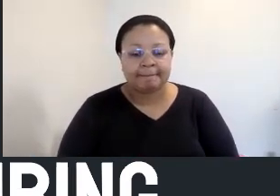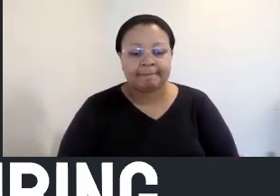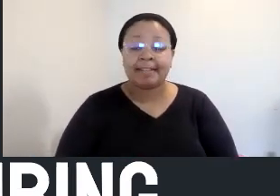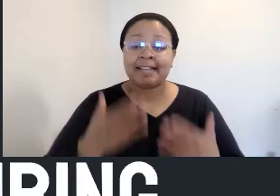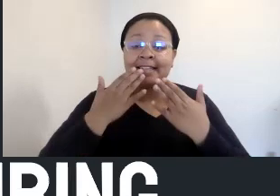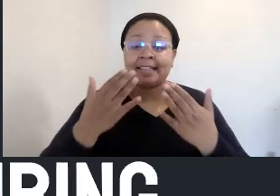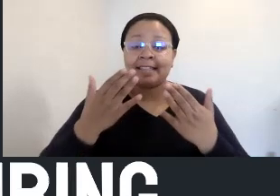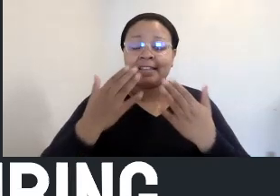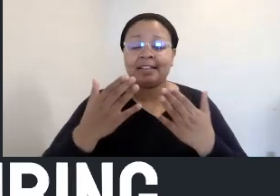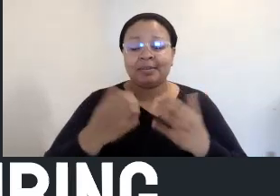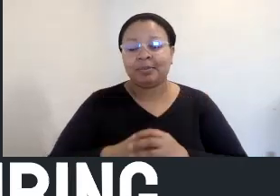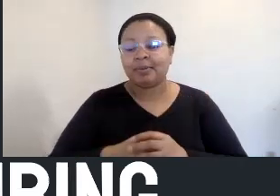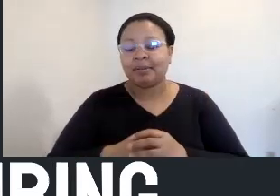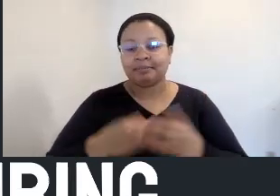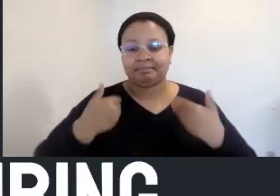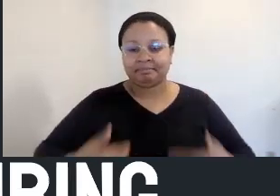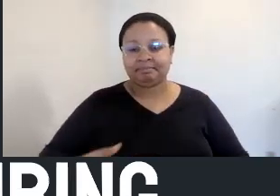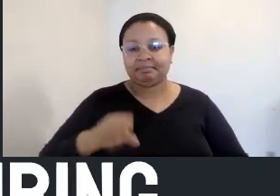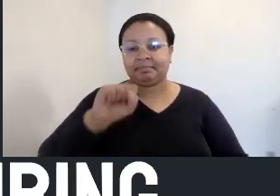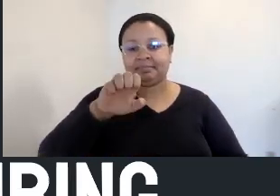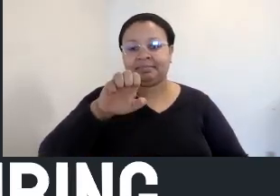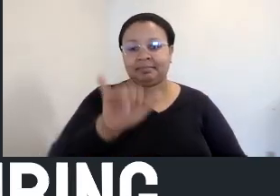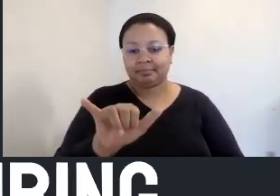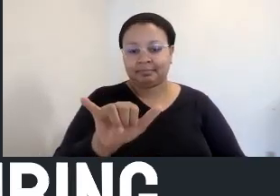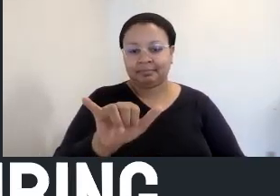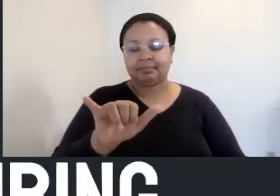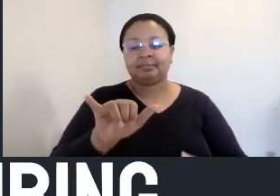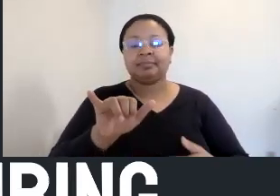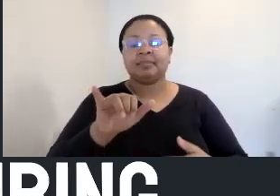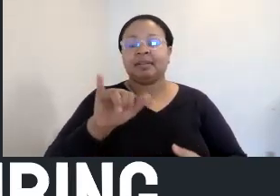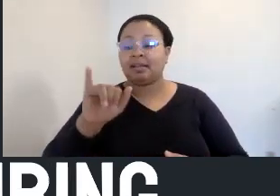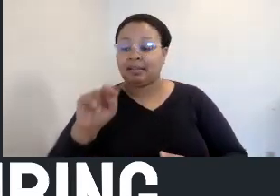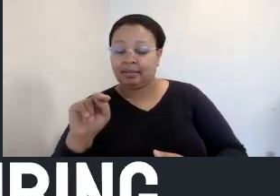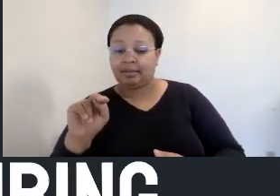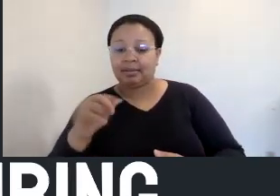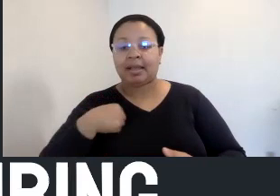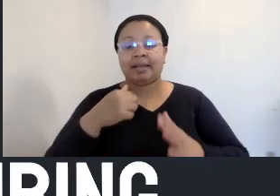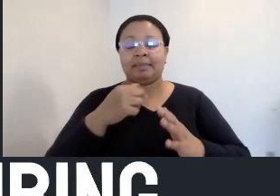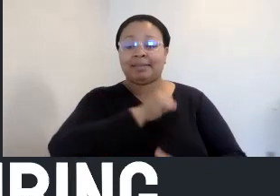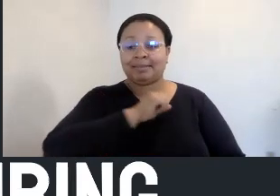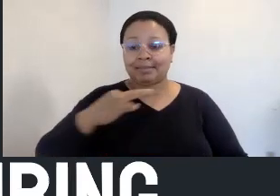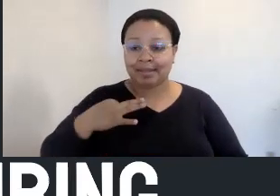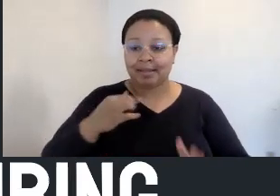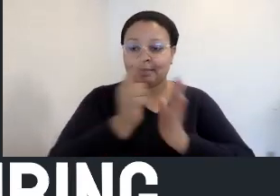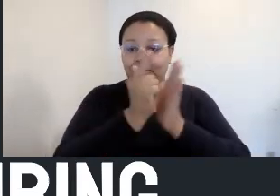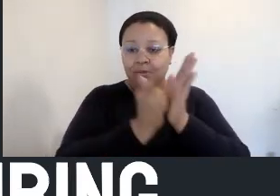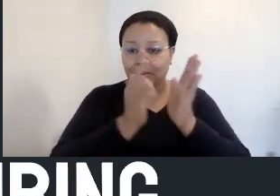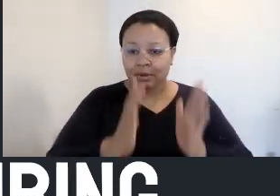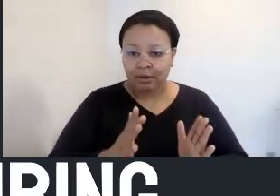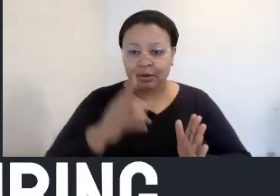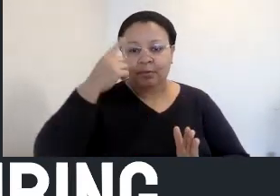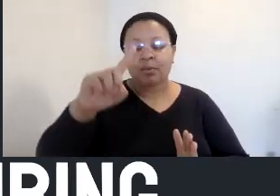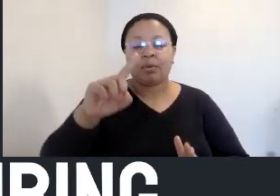Thank you, Natalie. So, as Natalie said, my name is Sai In. I'm a staff attorney with the Arizona Center for Disability